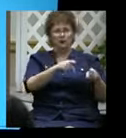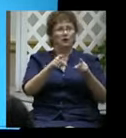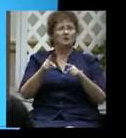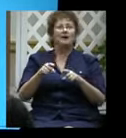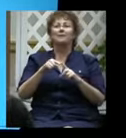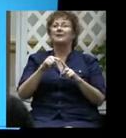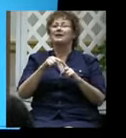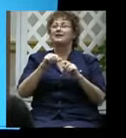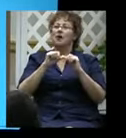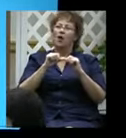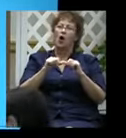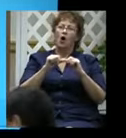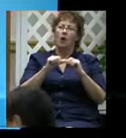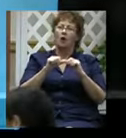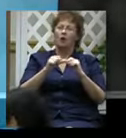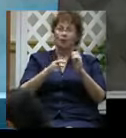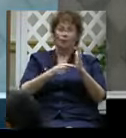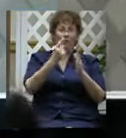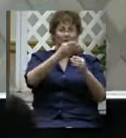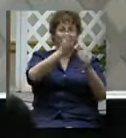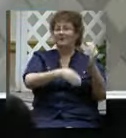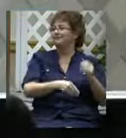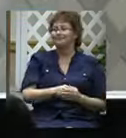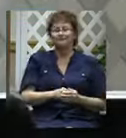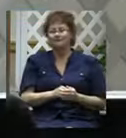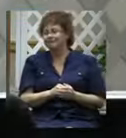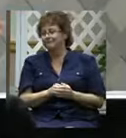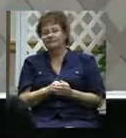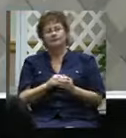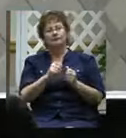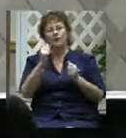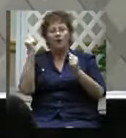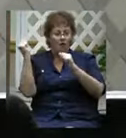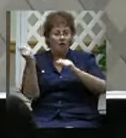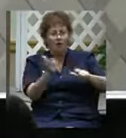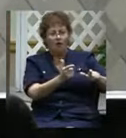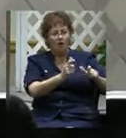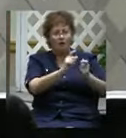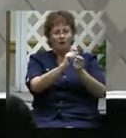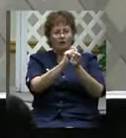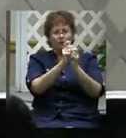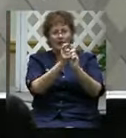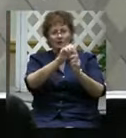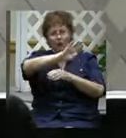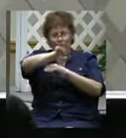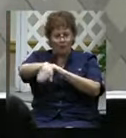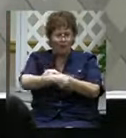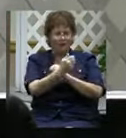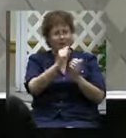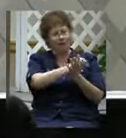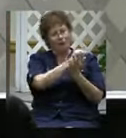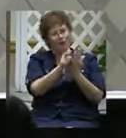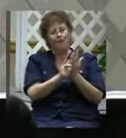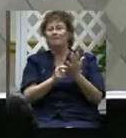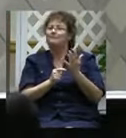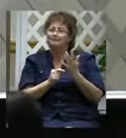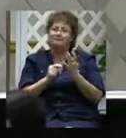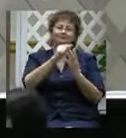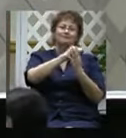is an ongoing process. You're not going to translate all your vital documents overnight. And so if you're able to identify the vital